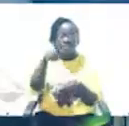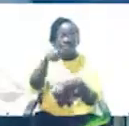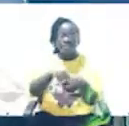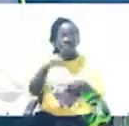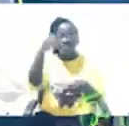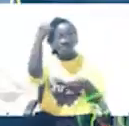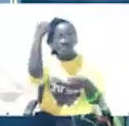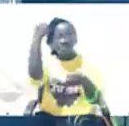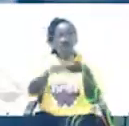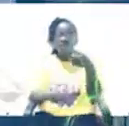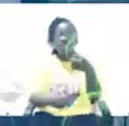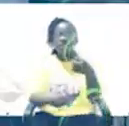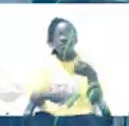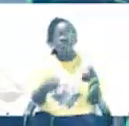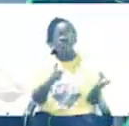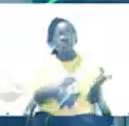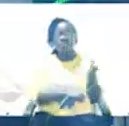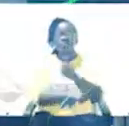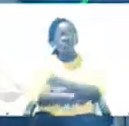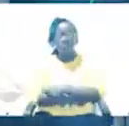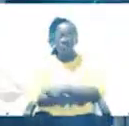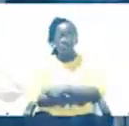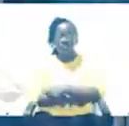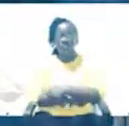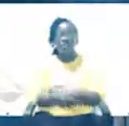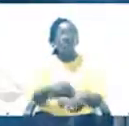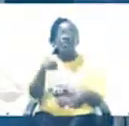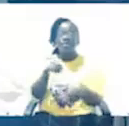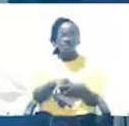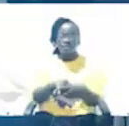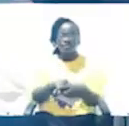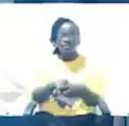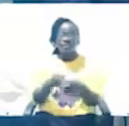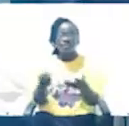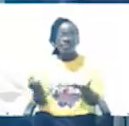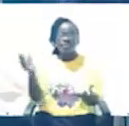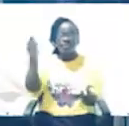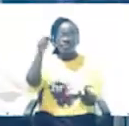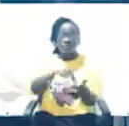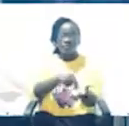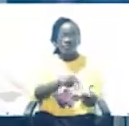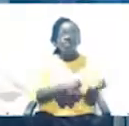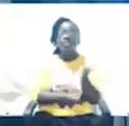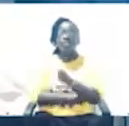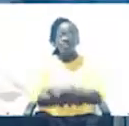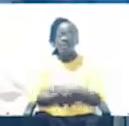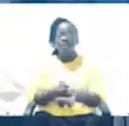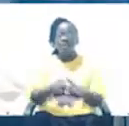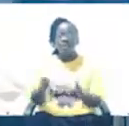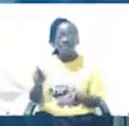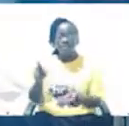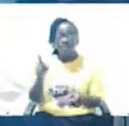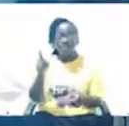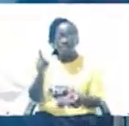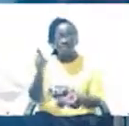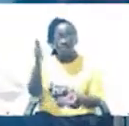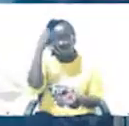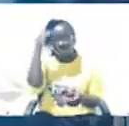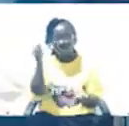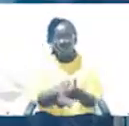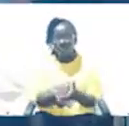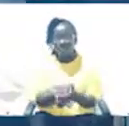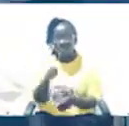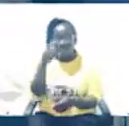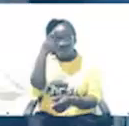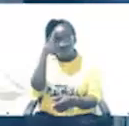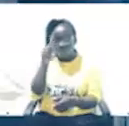In the resurrection day. But guess what? And so say, for the first time